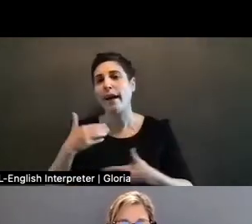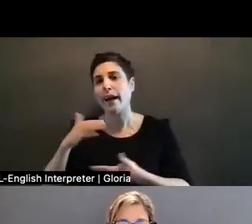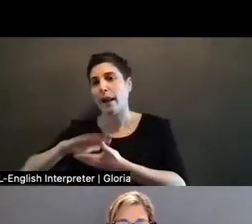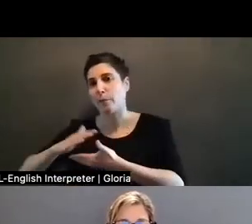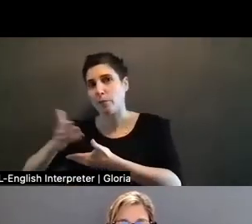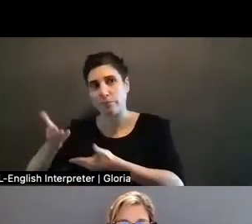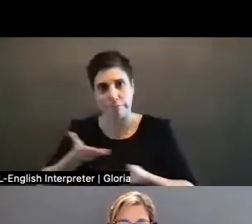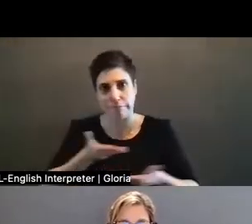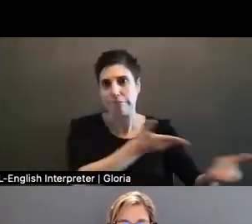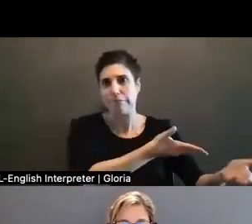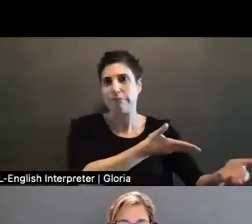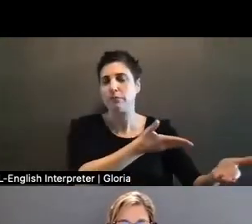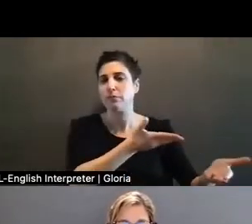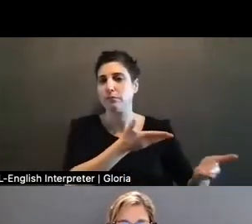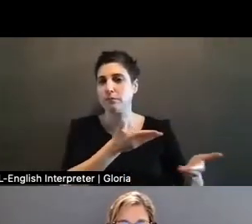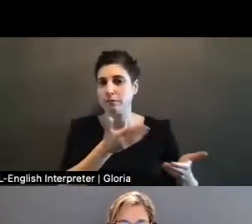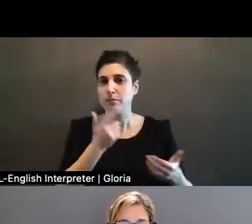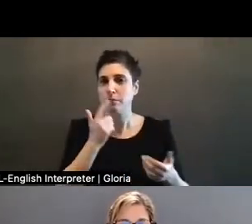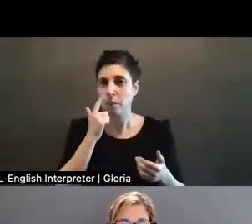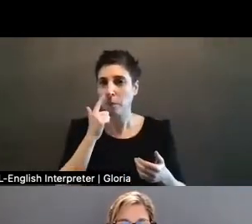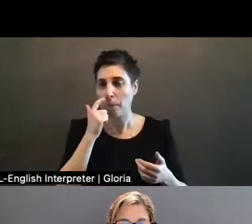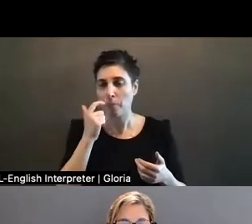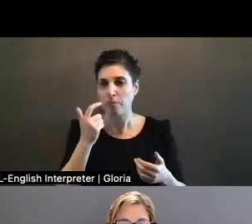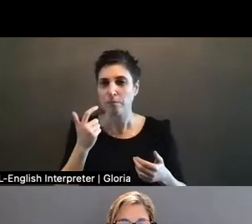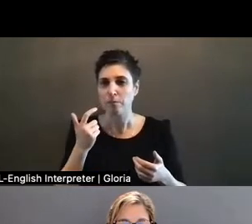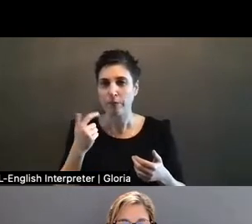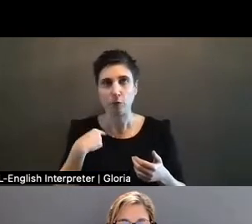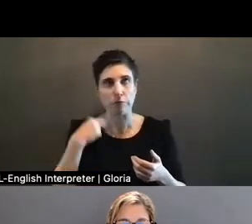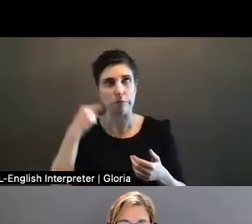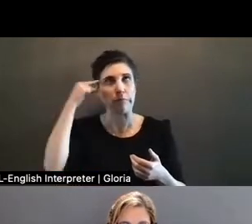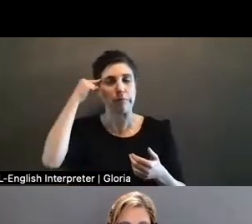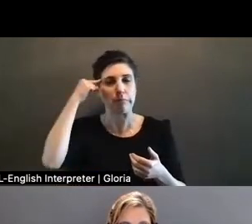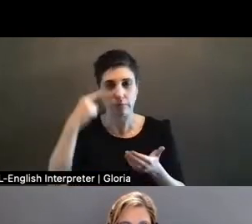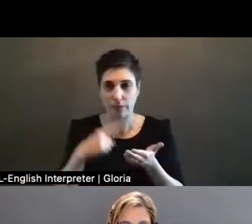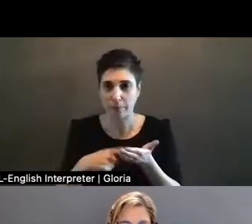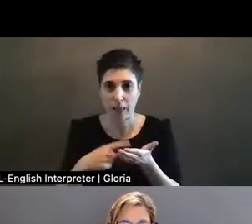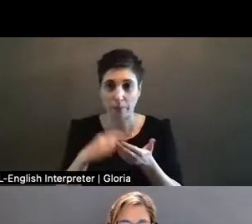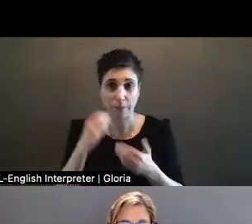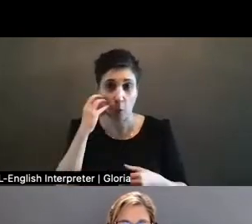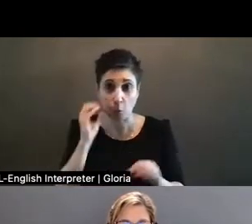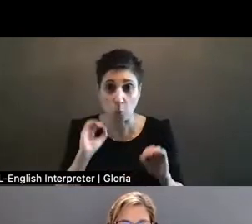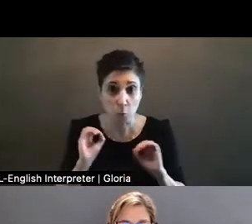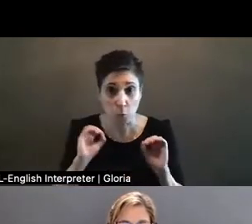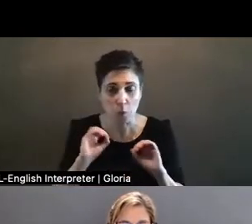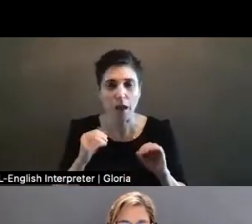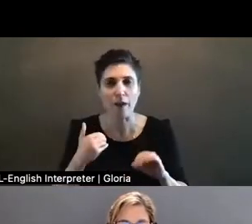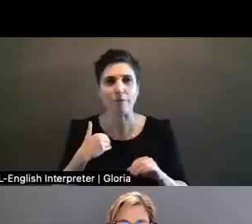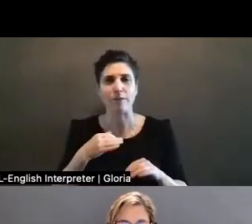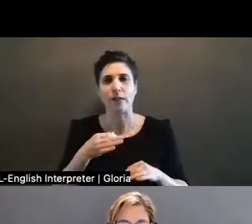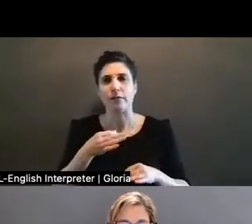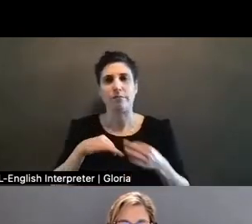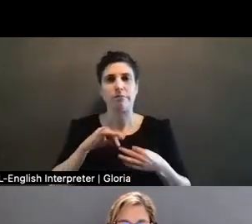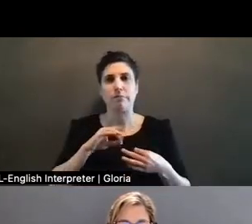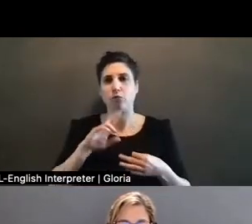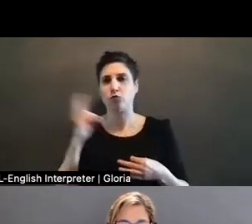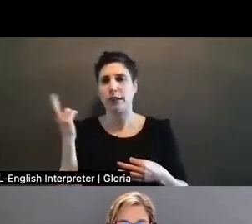about that and allowing time if learners do have difficulty using, if it is a new piece of